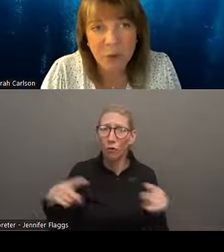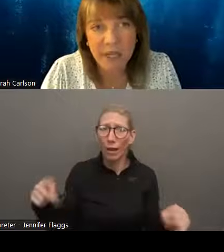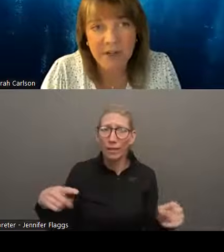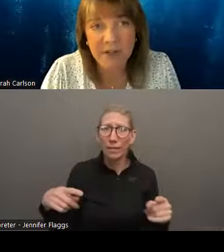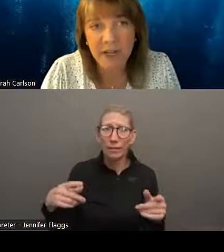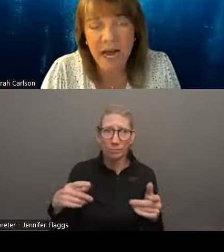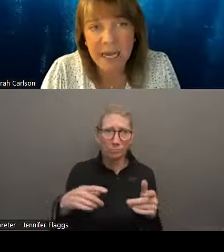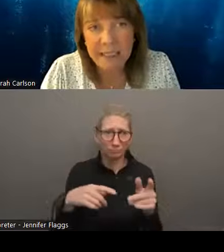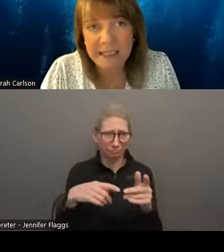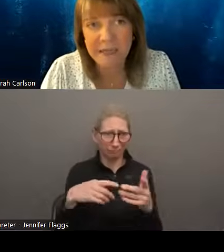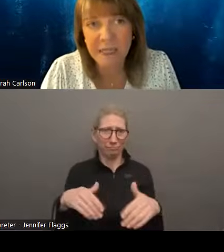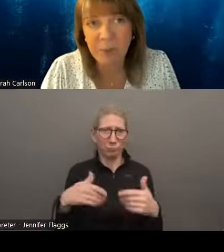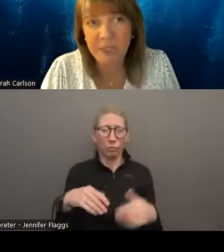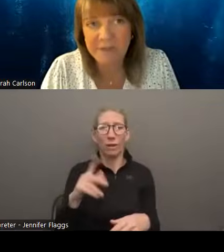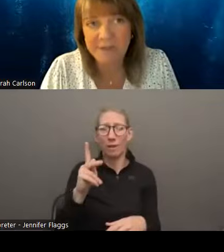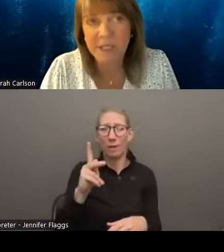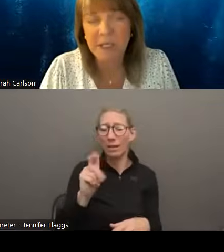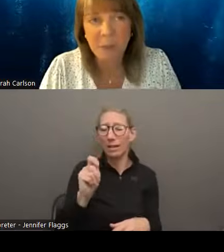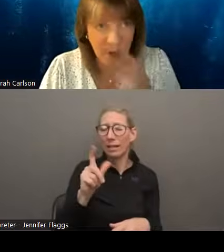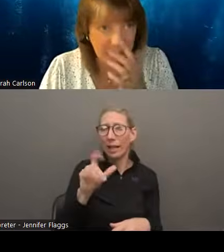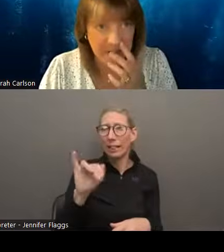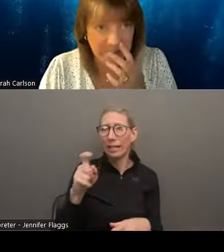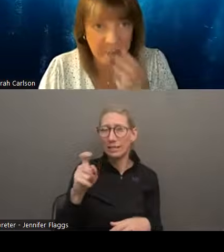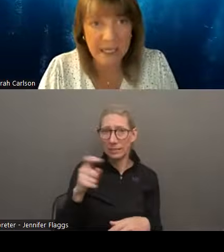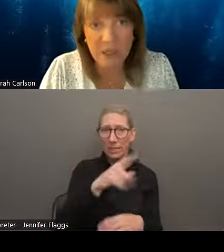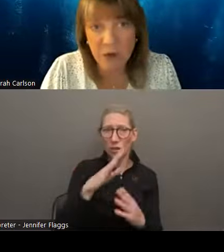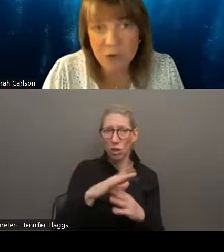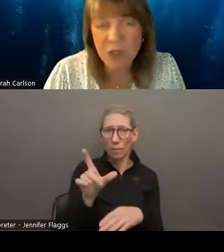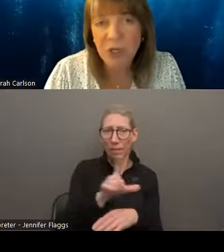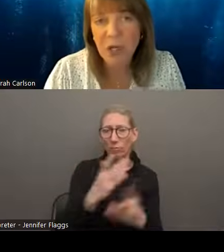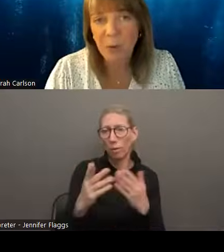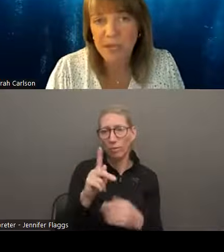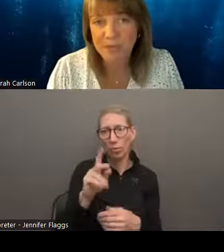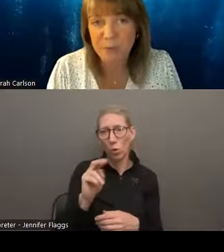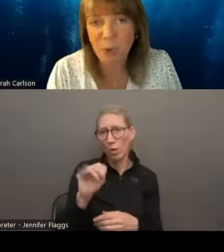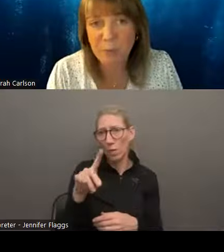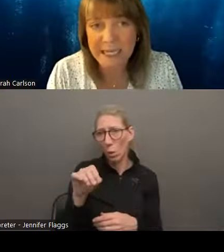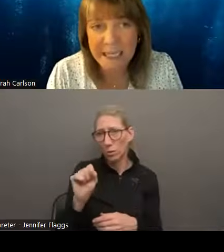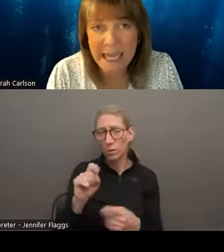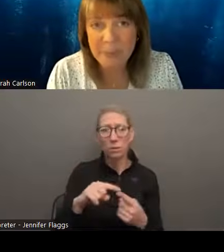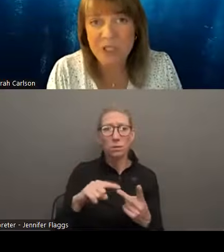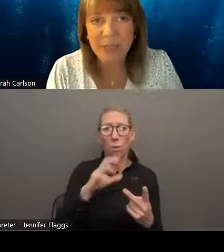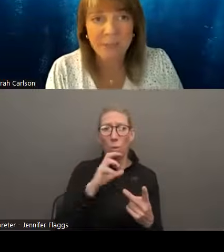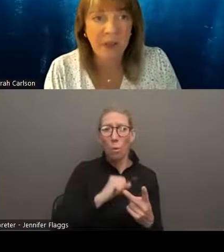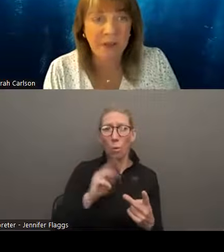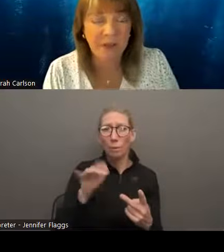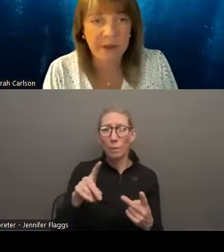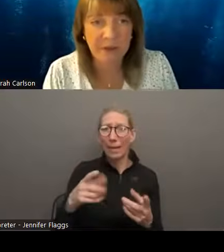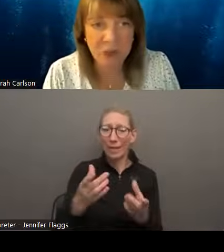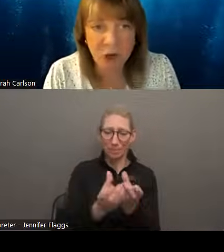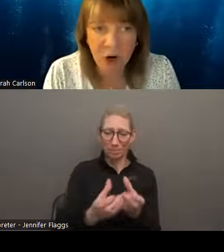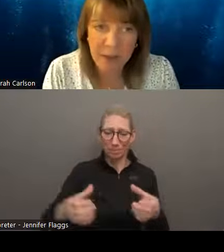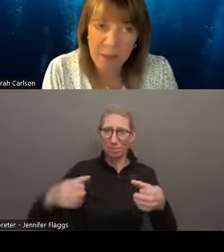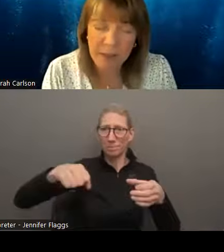assemblage. So we have a kylix in the upper left, probably from Cnidos. We have some mold-made lamps.